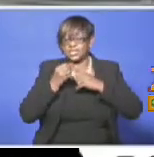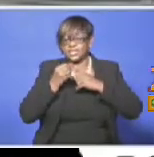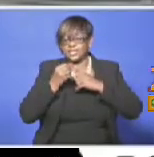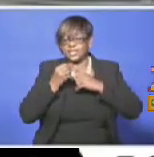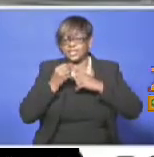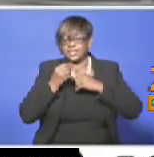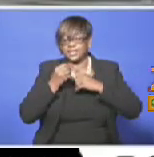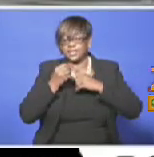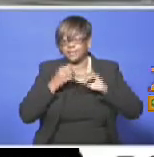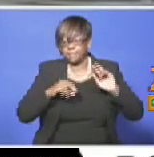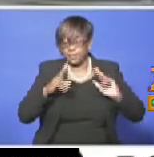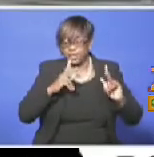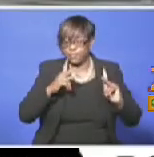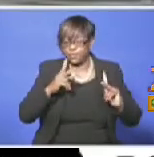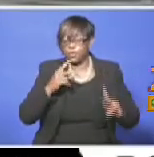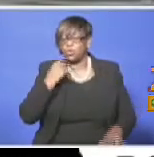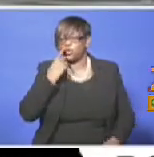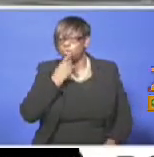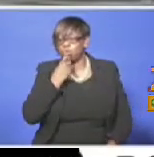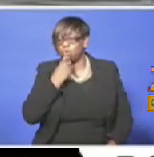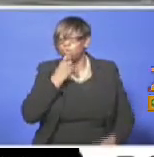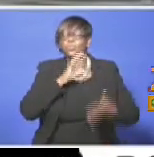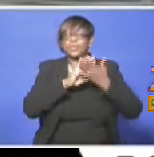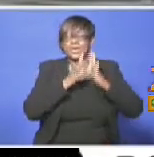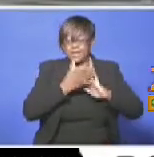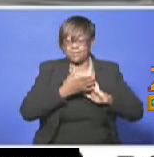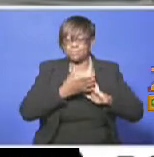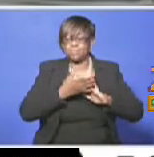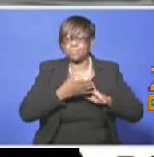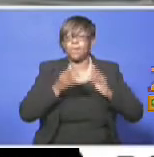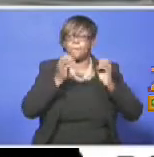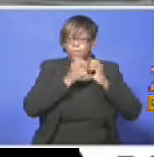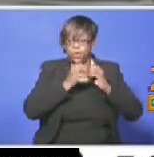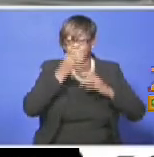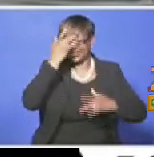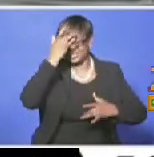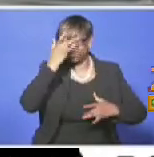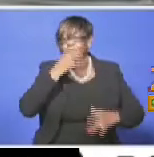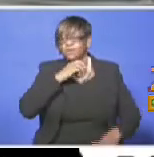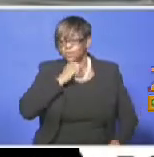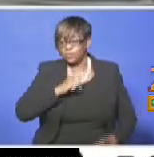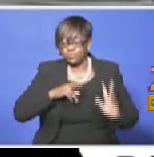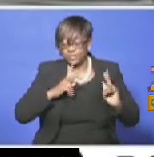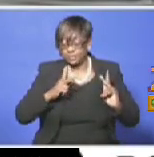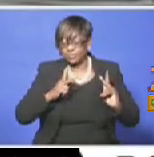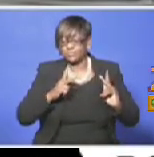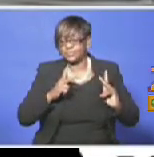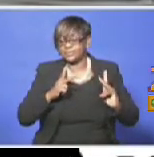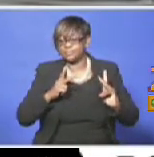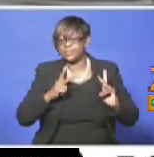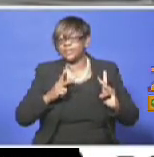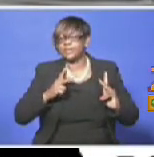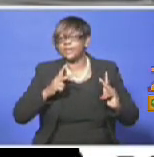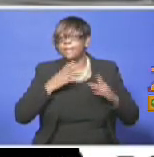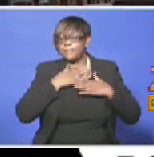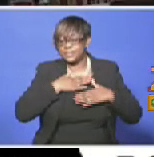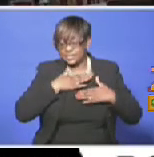who would be at risk, the elderly and others, to kindly